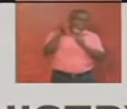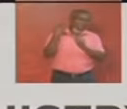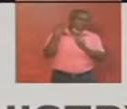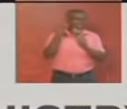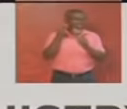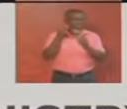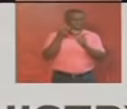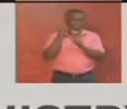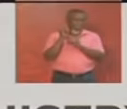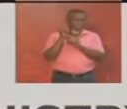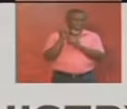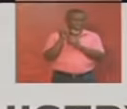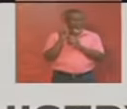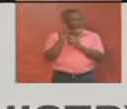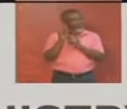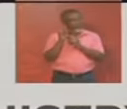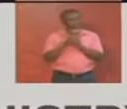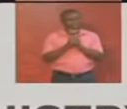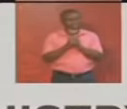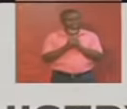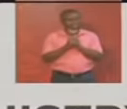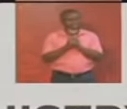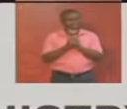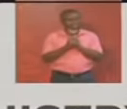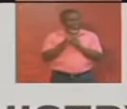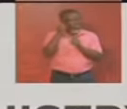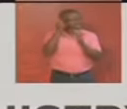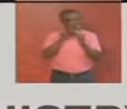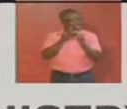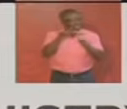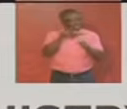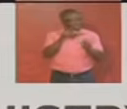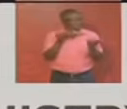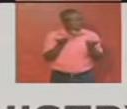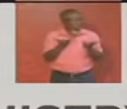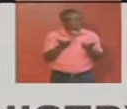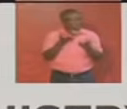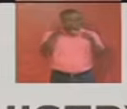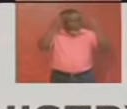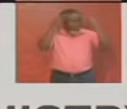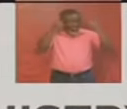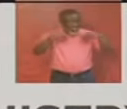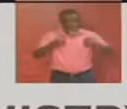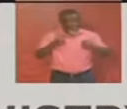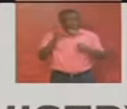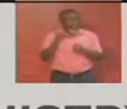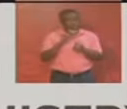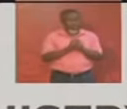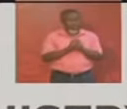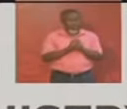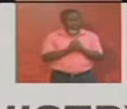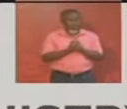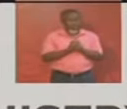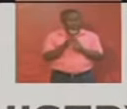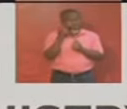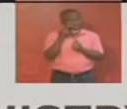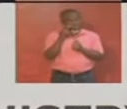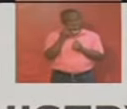decision than what we would take at the Ministry of Health. The infection rates amongst the repatriates, yes, we have